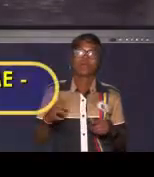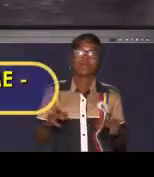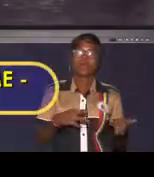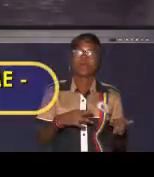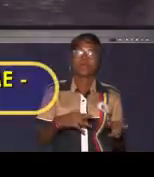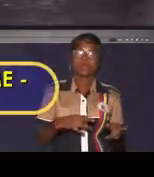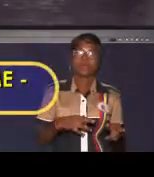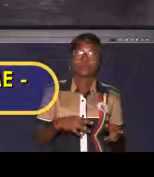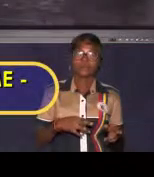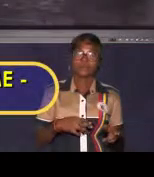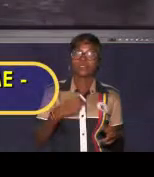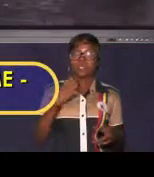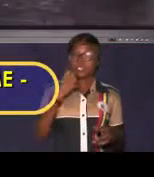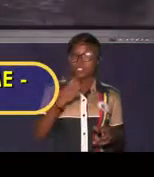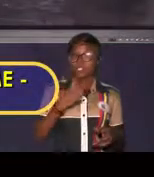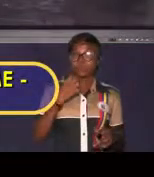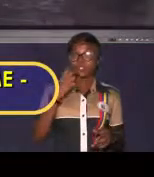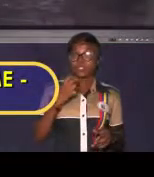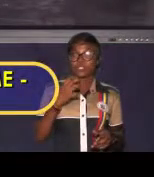what it means.